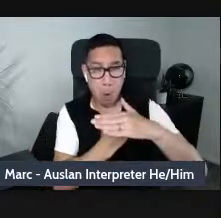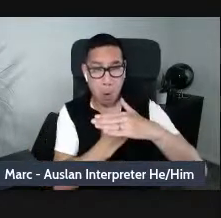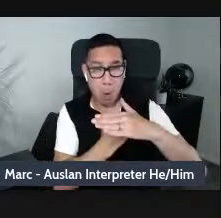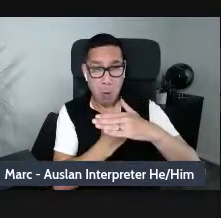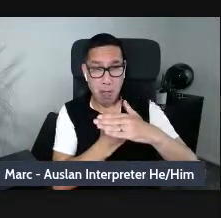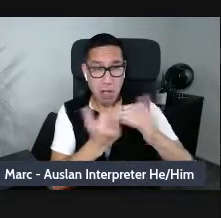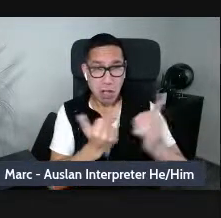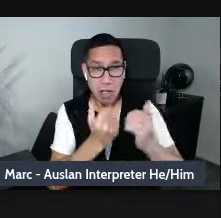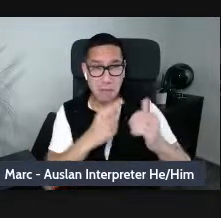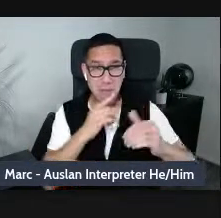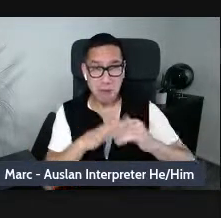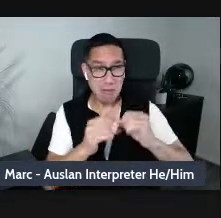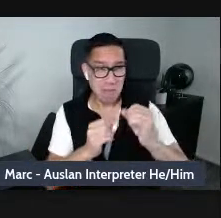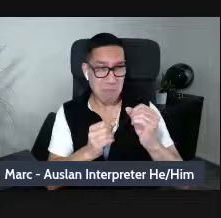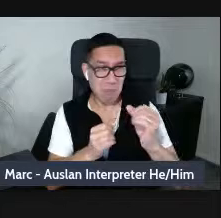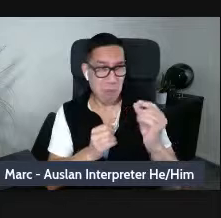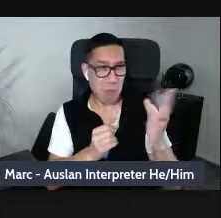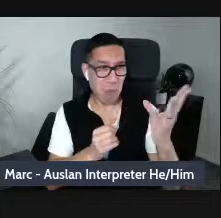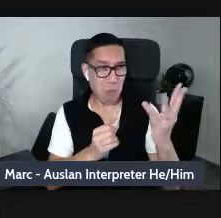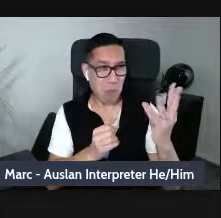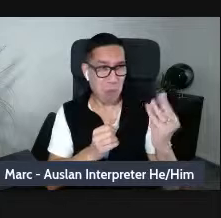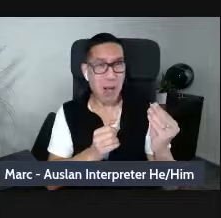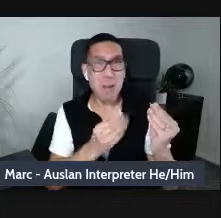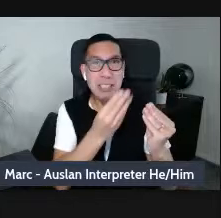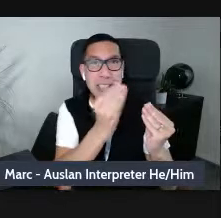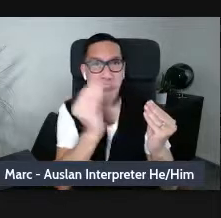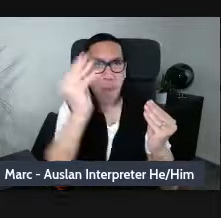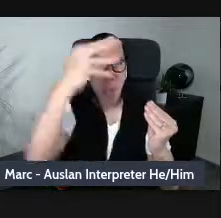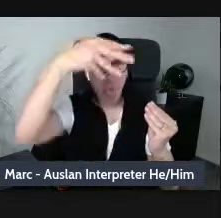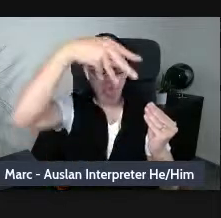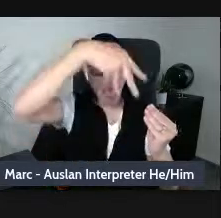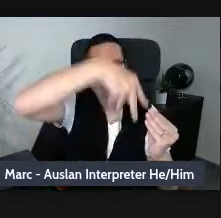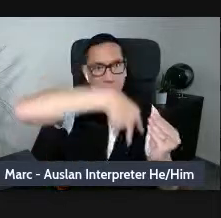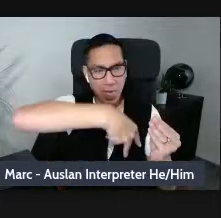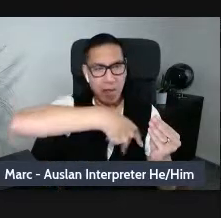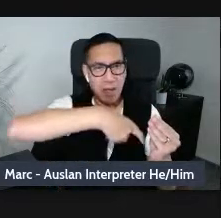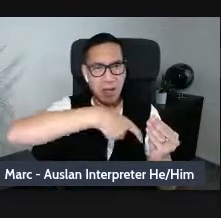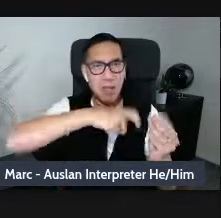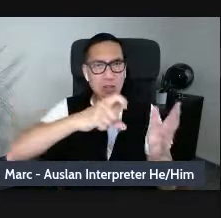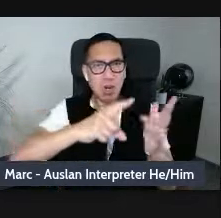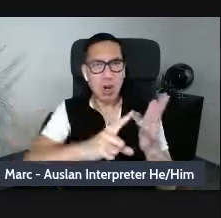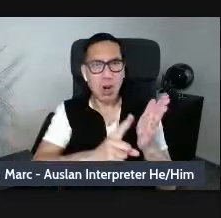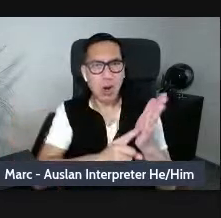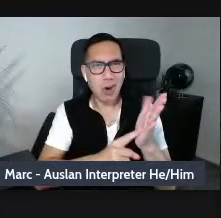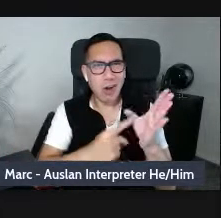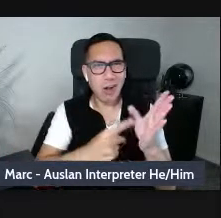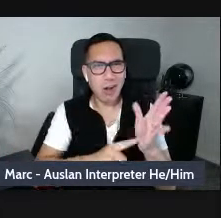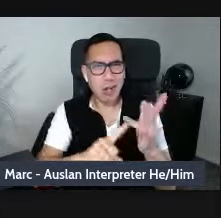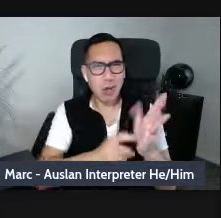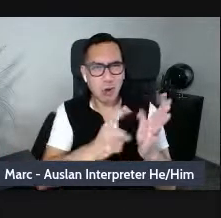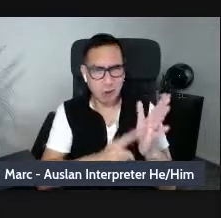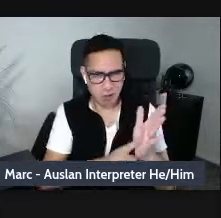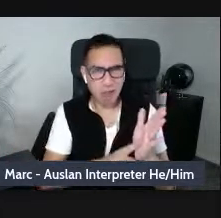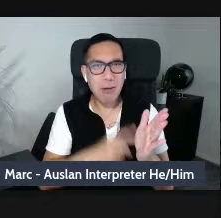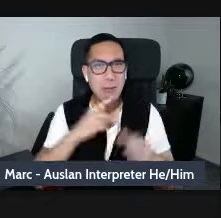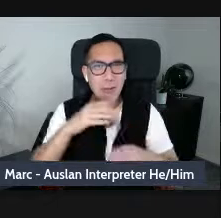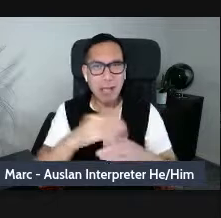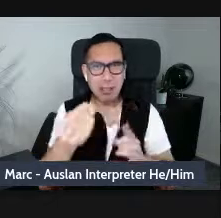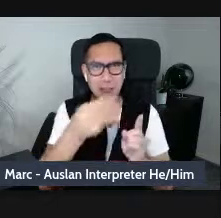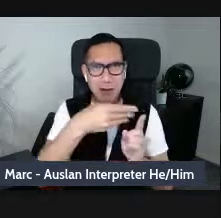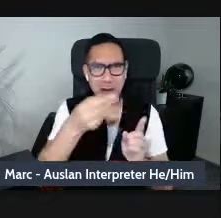that open up, as you can see, and these are called collateral blood supply. And so this allows